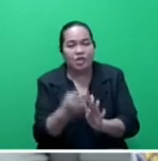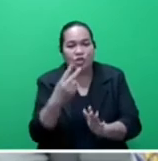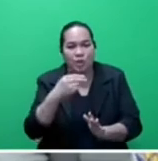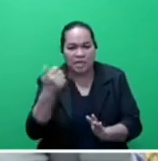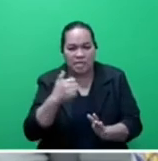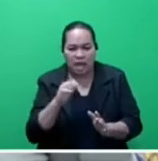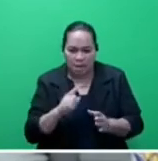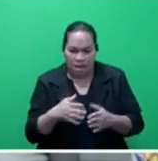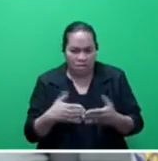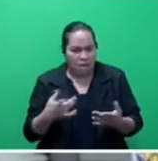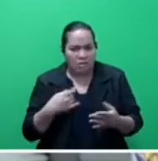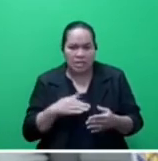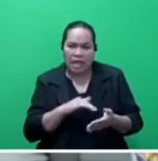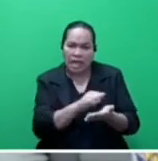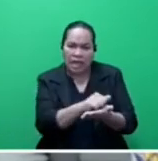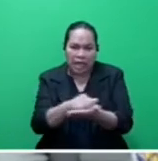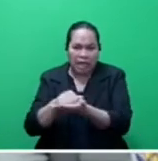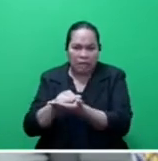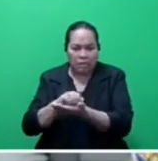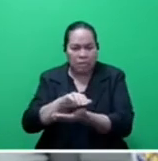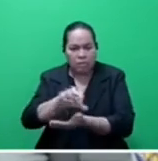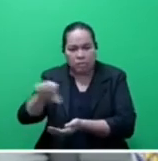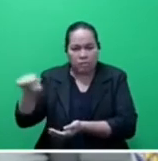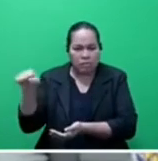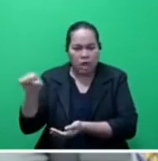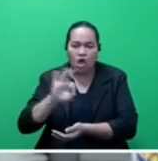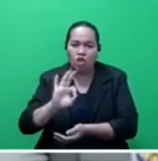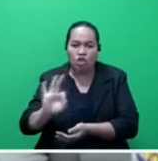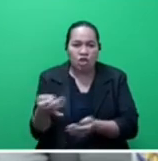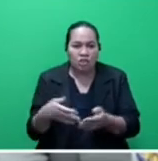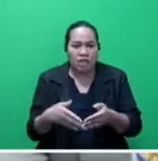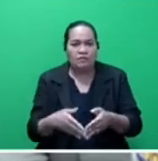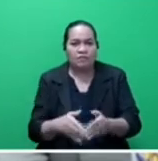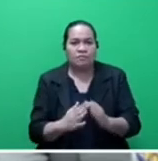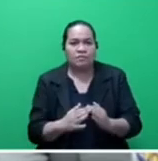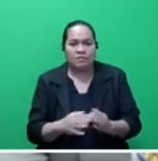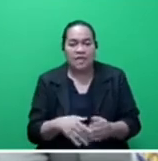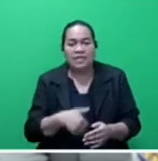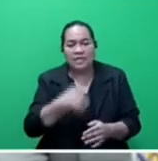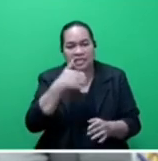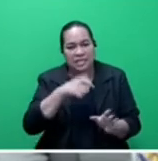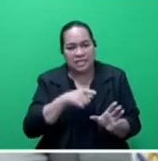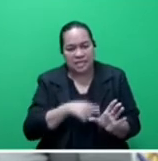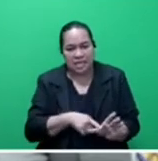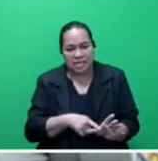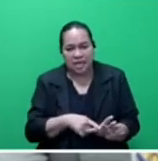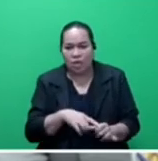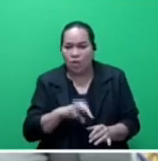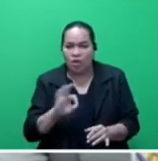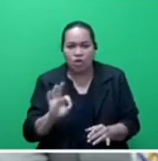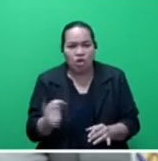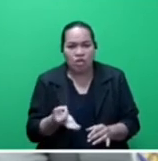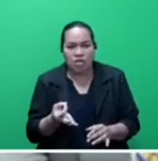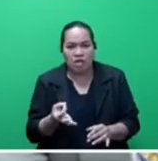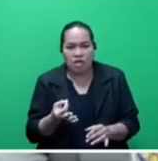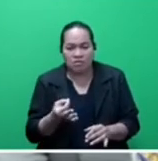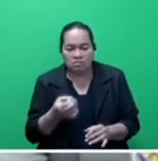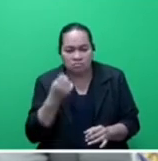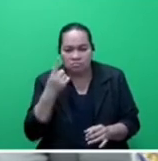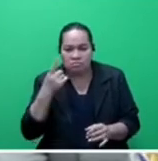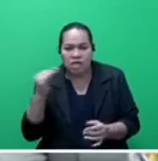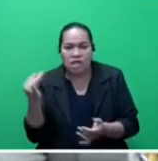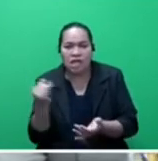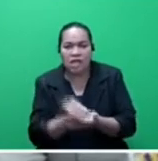is still on the shelf, yet to be activated. 6 years, we are not realizing income on